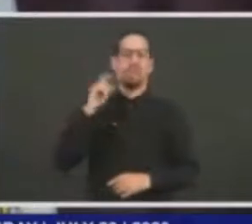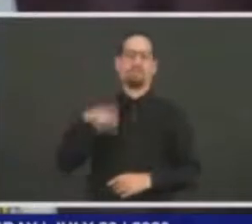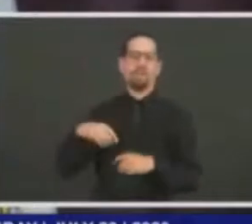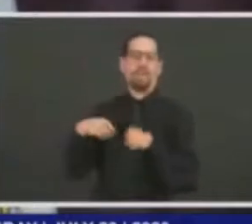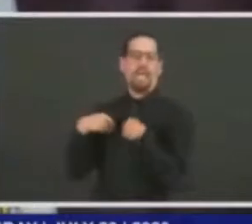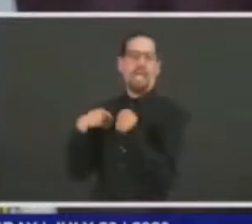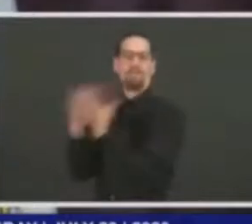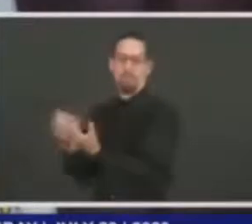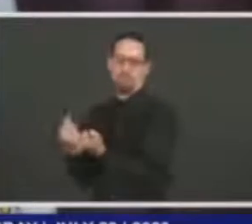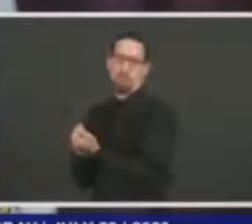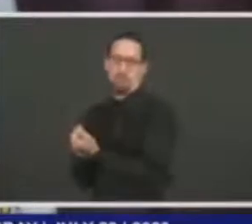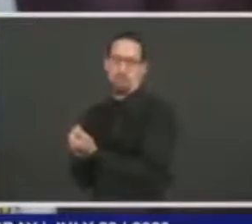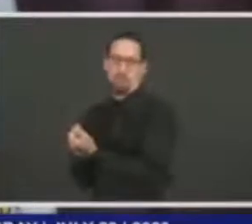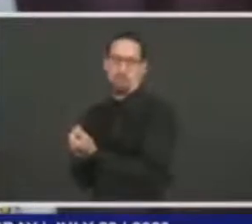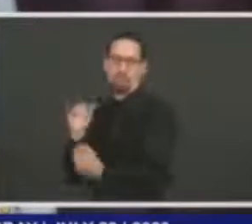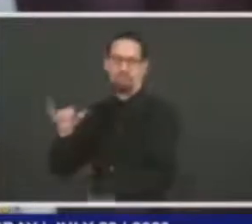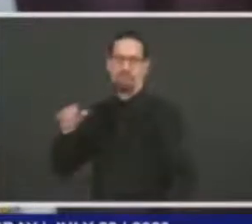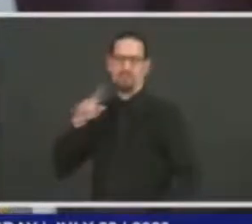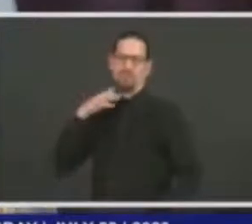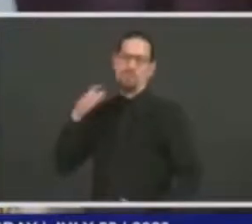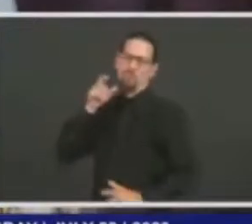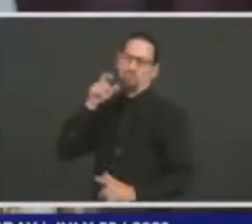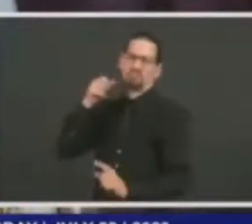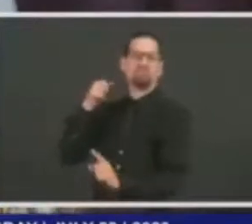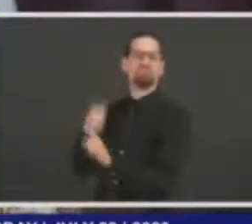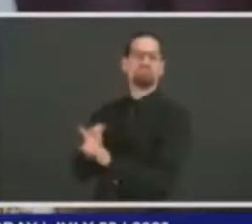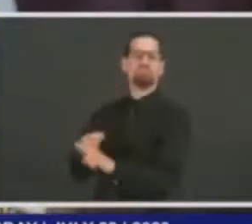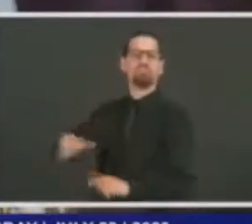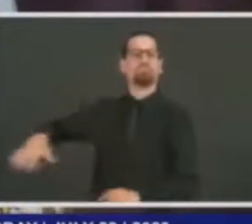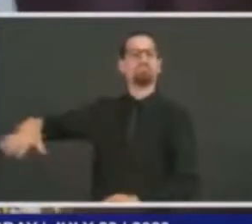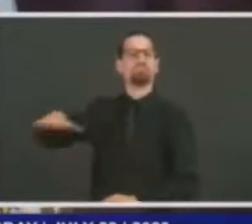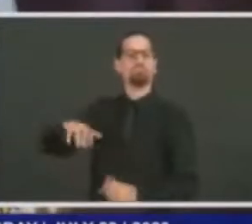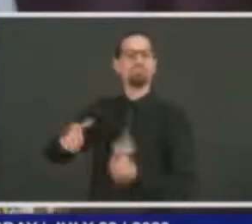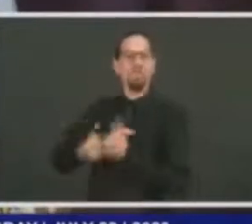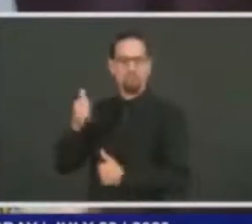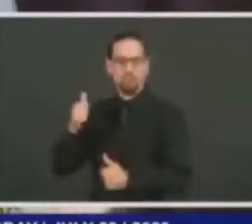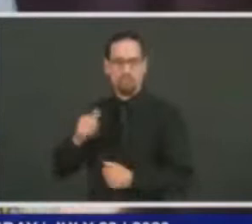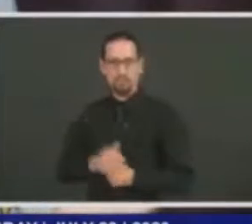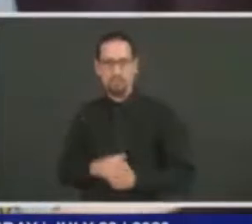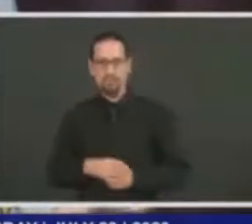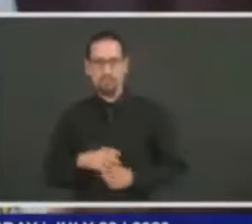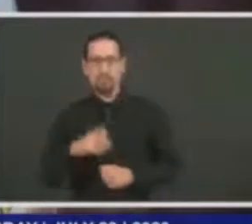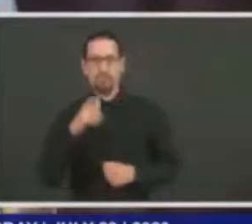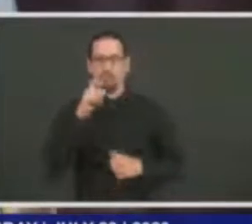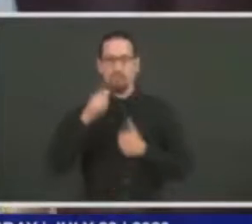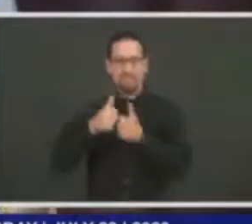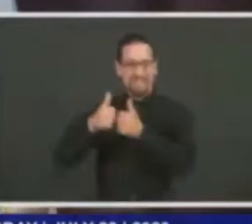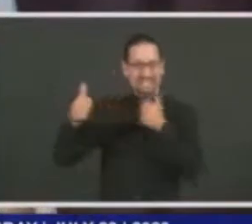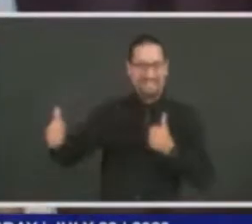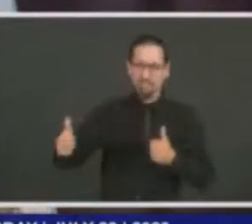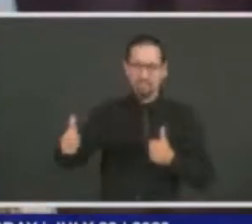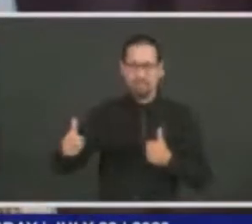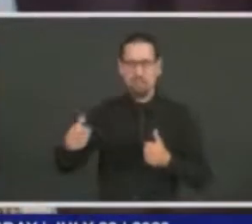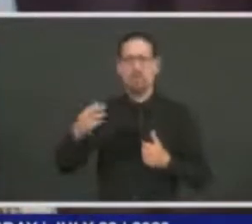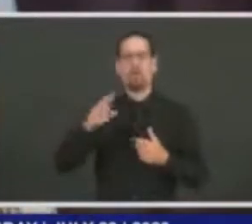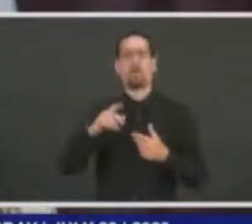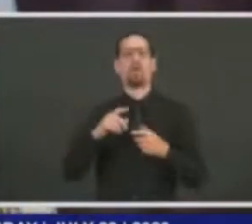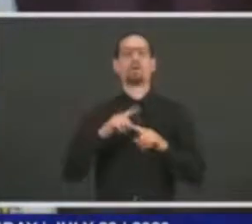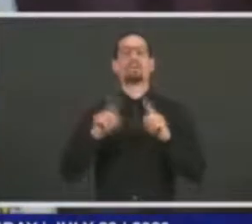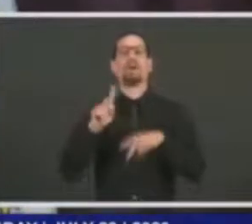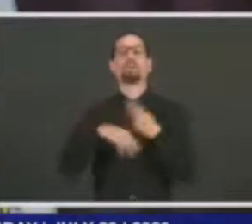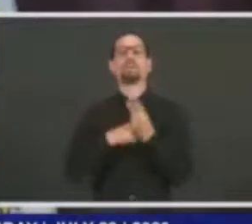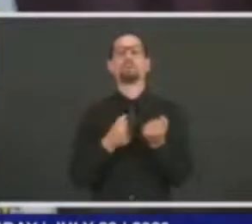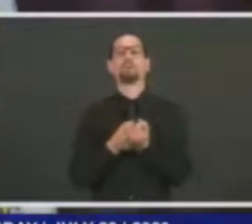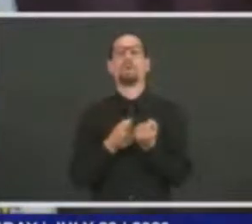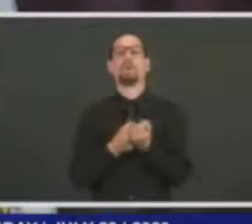most. So it is not that they're just going to do distance learning. If that's the case, it's what are the other measures and supports that we can put in